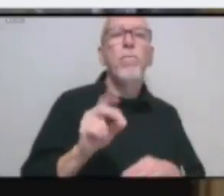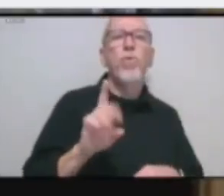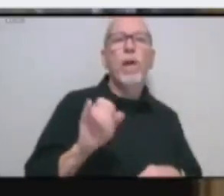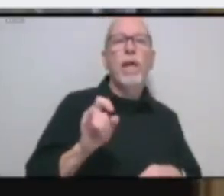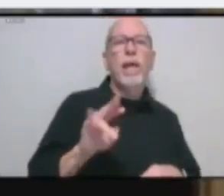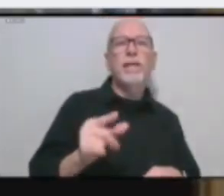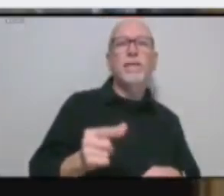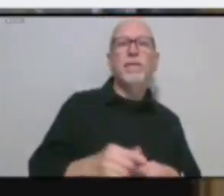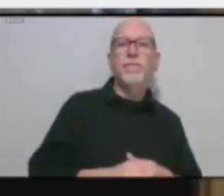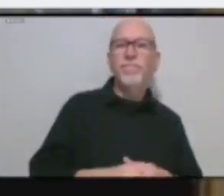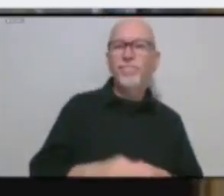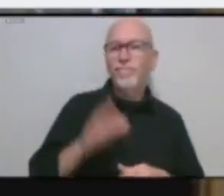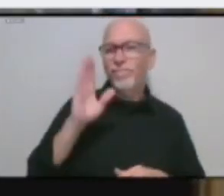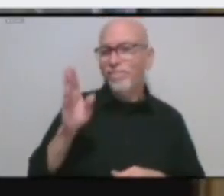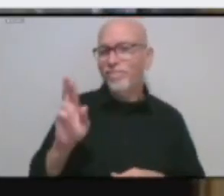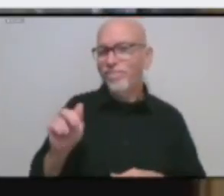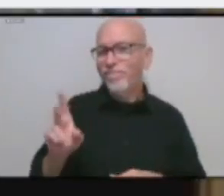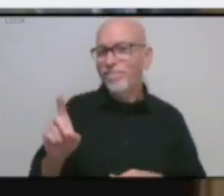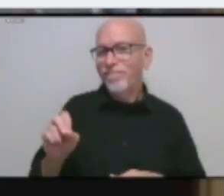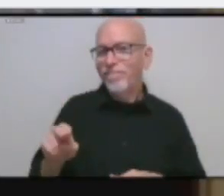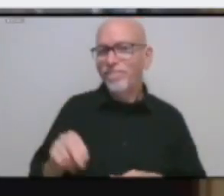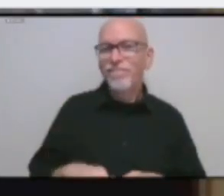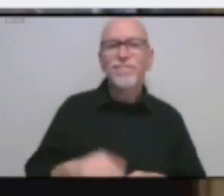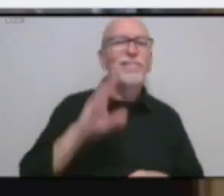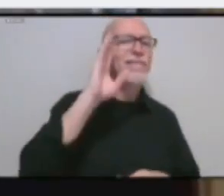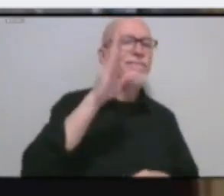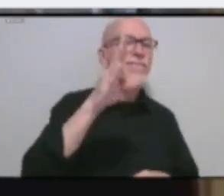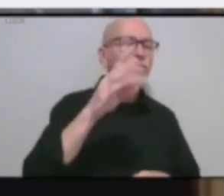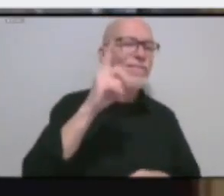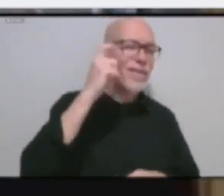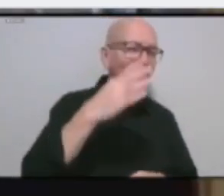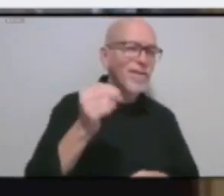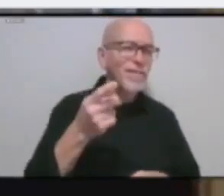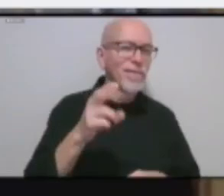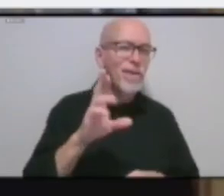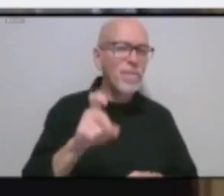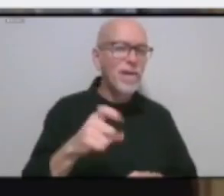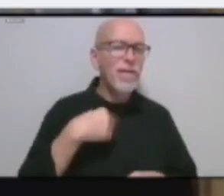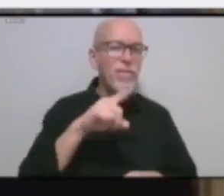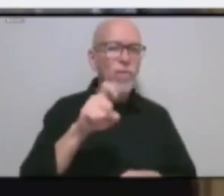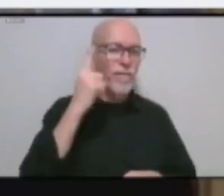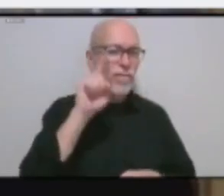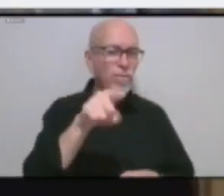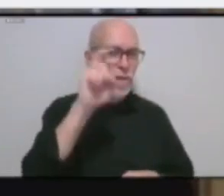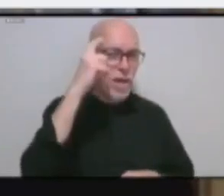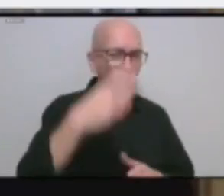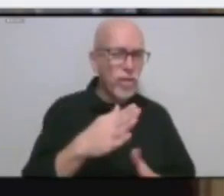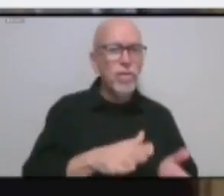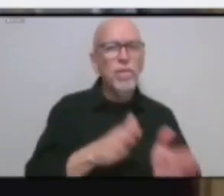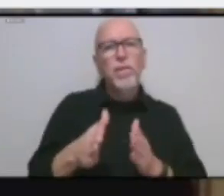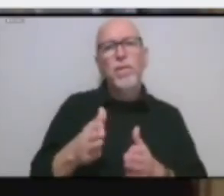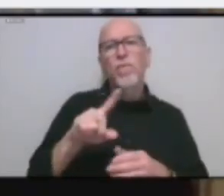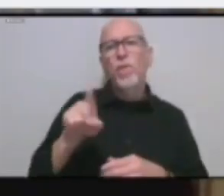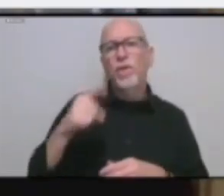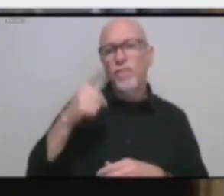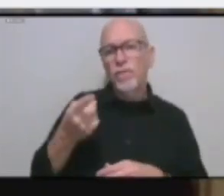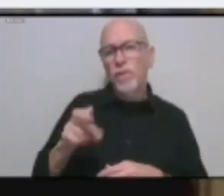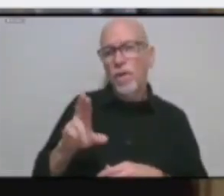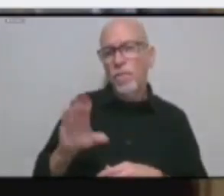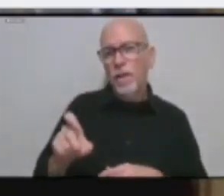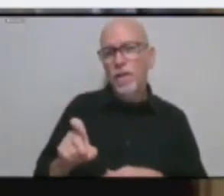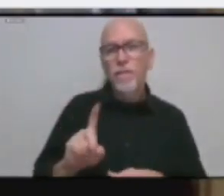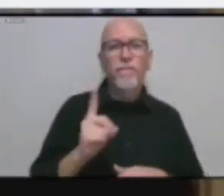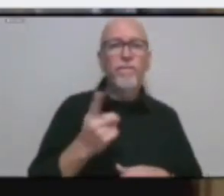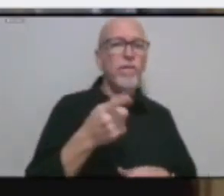Brandon. Afternoon, Governor. Afternoon, Dr. Box. I have a question for you, Governor, and then a question for Dr. Box. First to you,